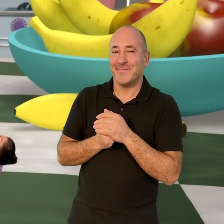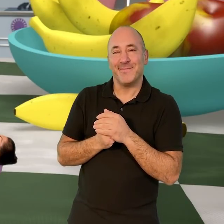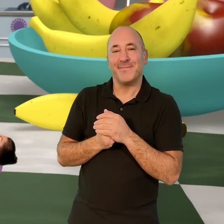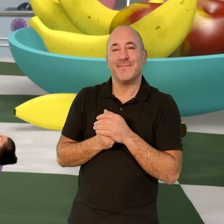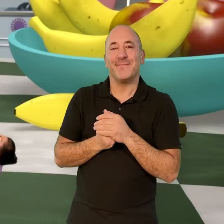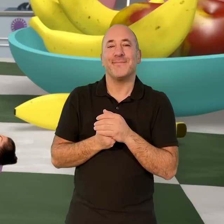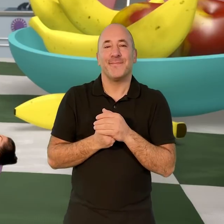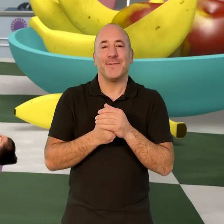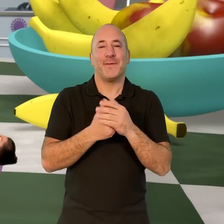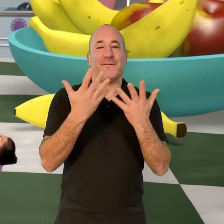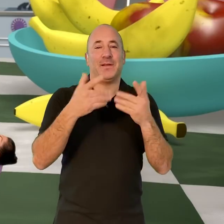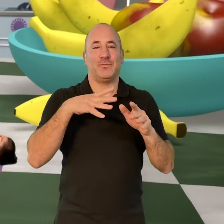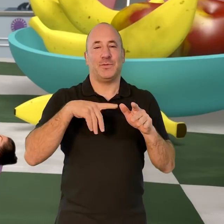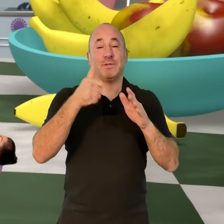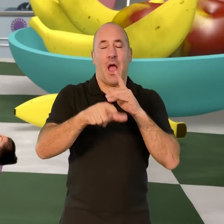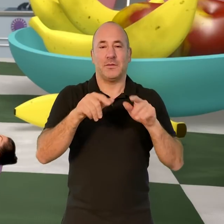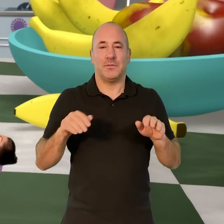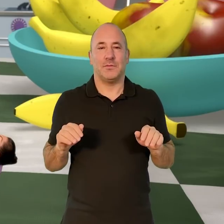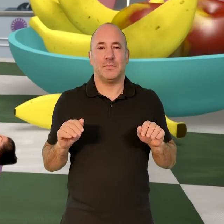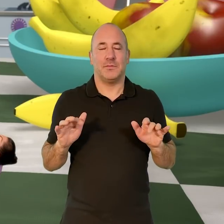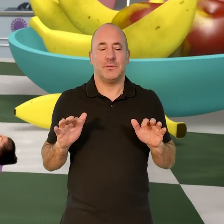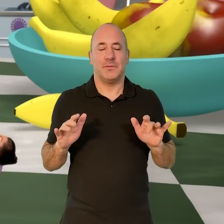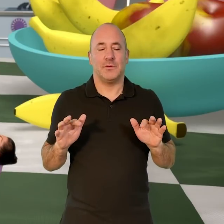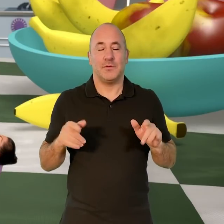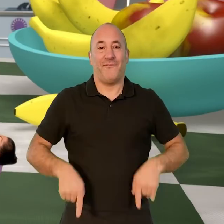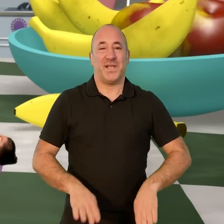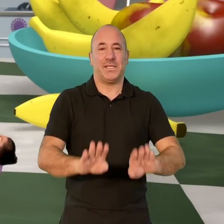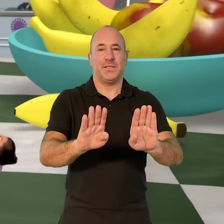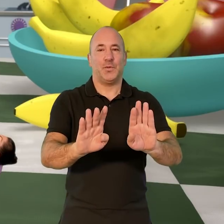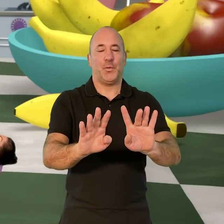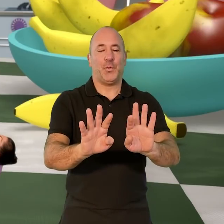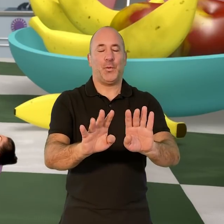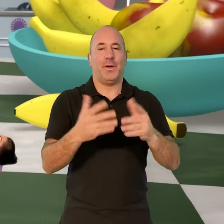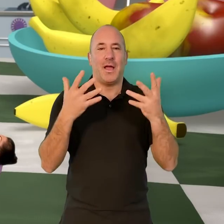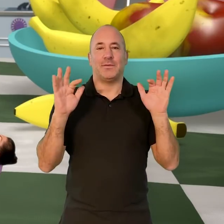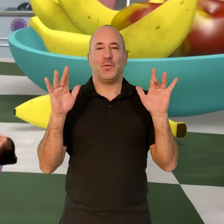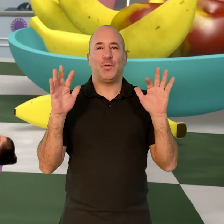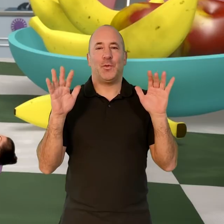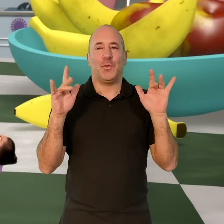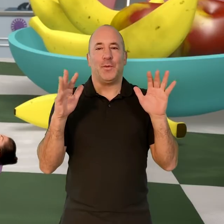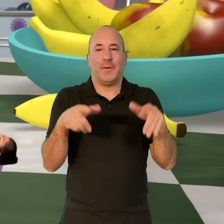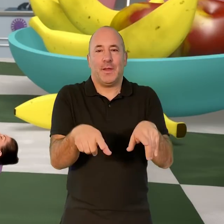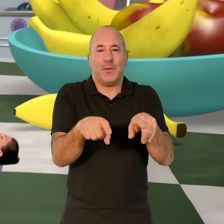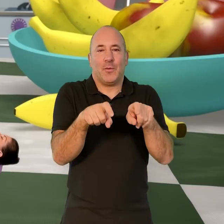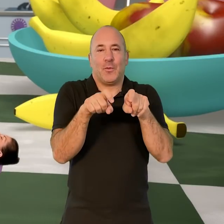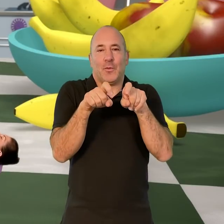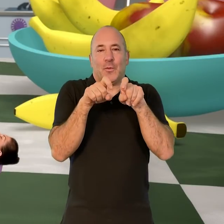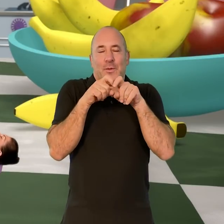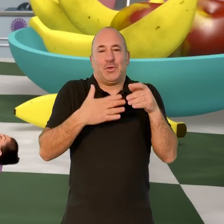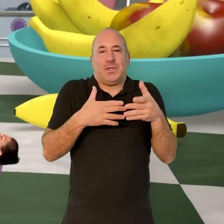And then slowly start to wiggle your fingers and your toes. Bring your knees into your